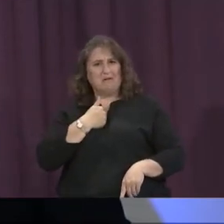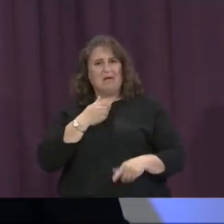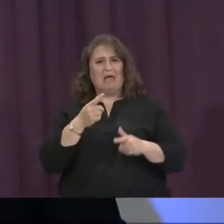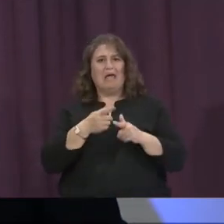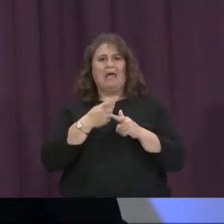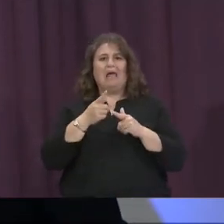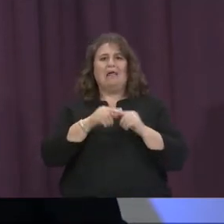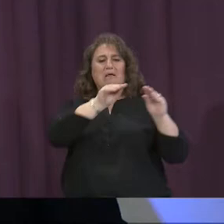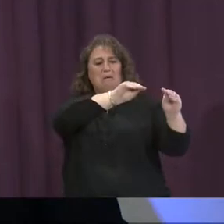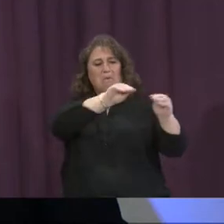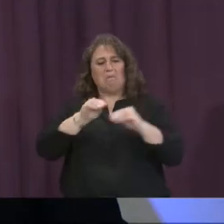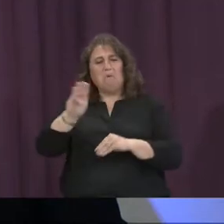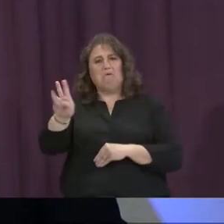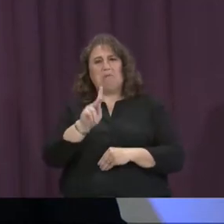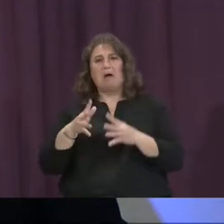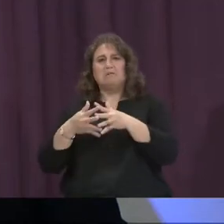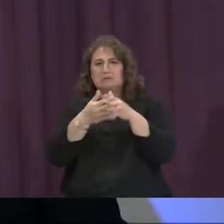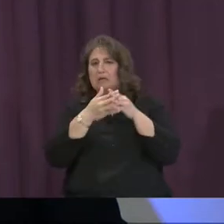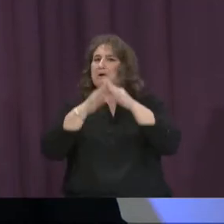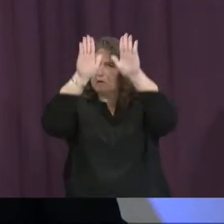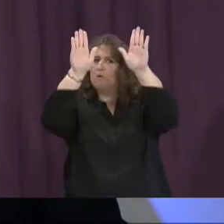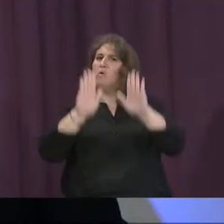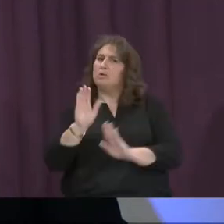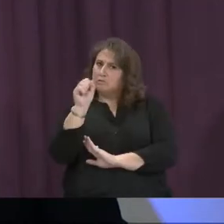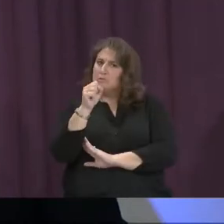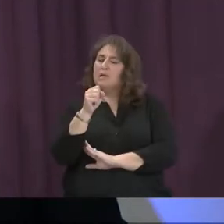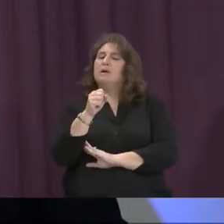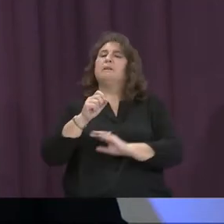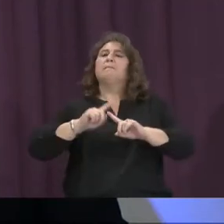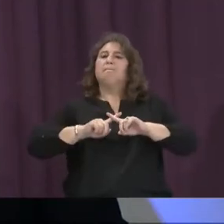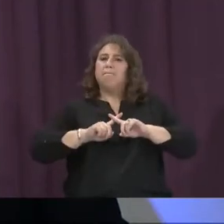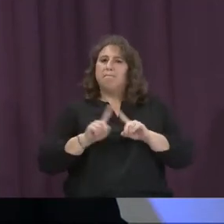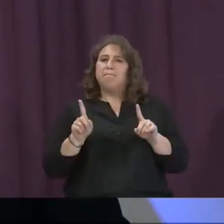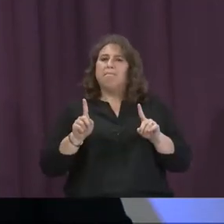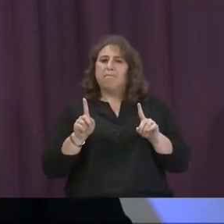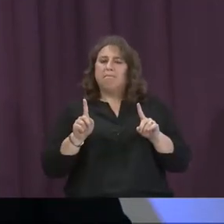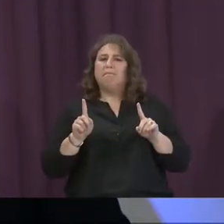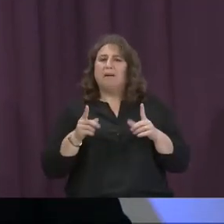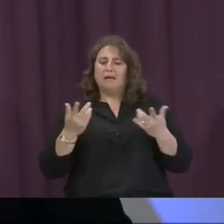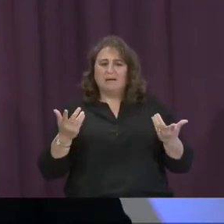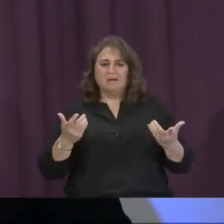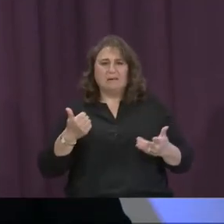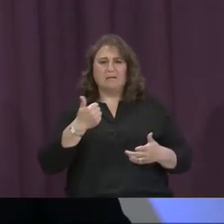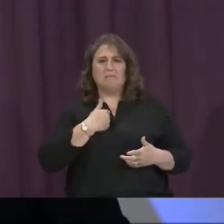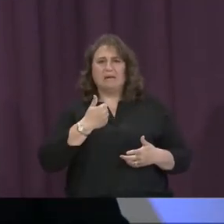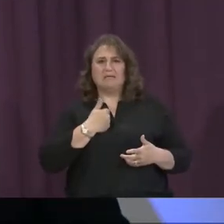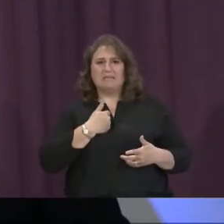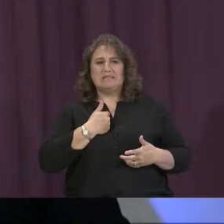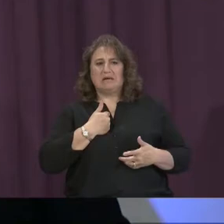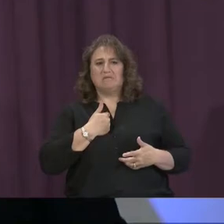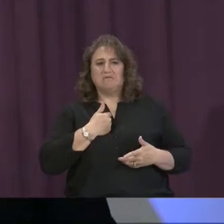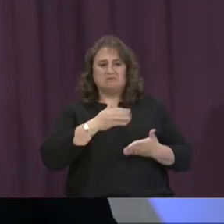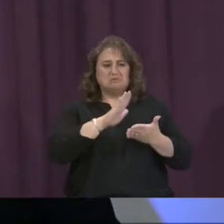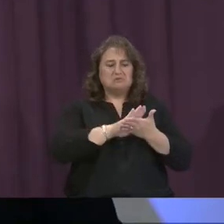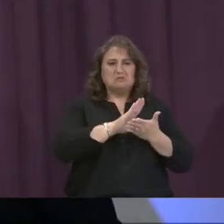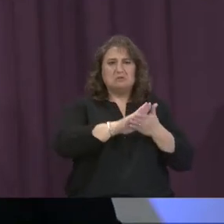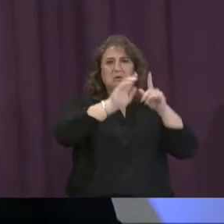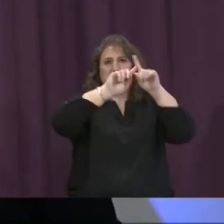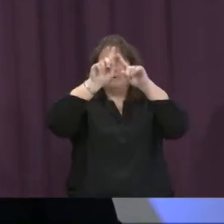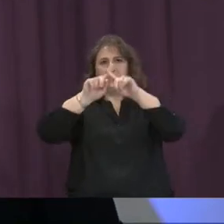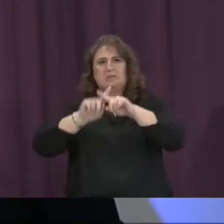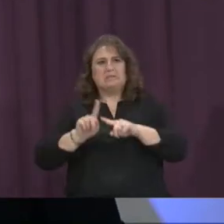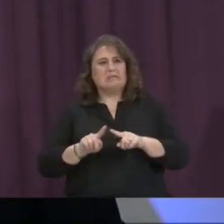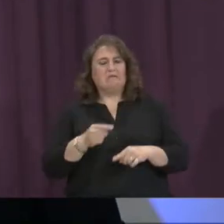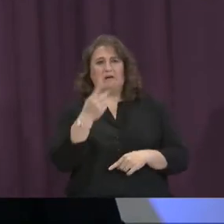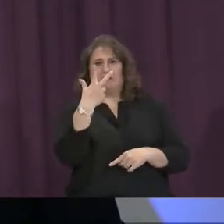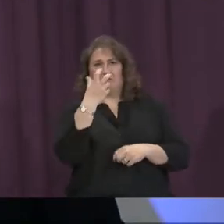was wonderful. But that was, um, a little unstable when it, cause I would go from school to school. So I was in three different